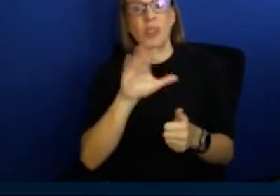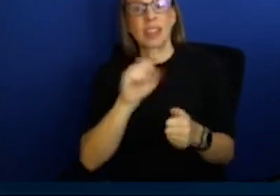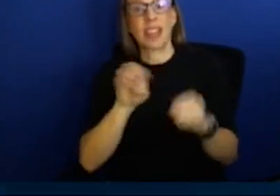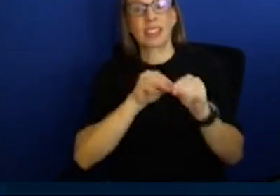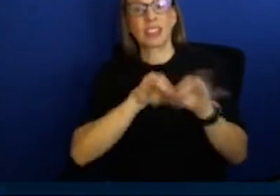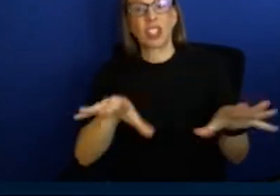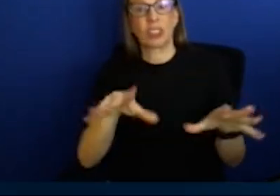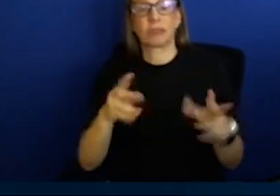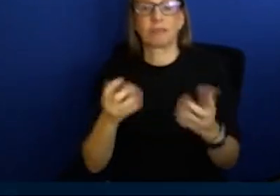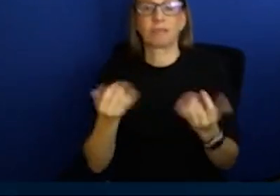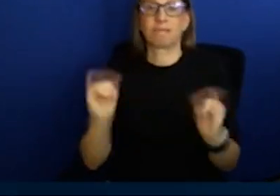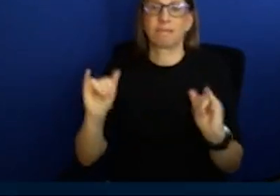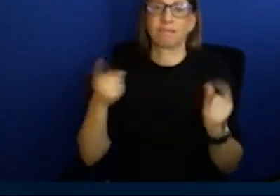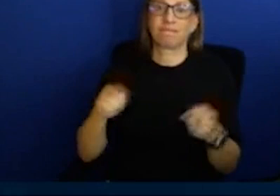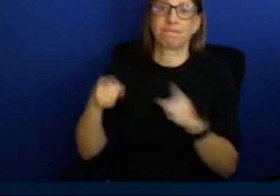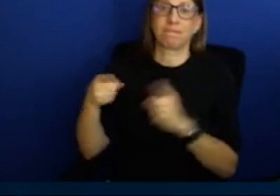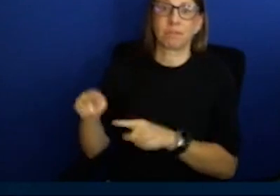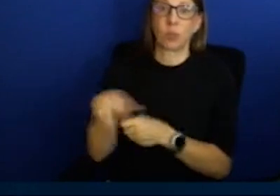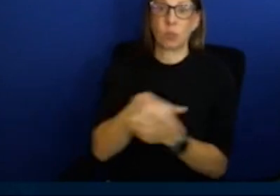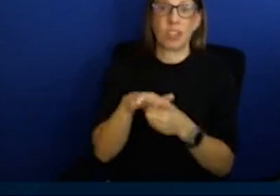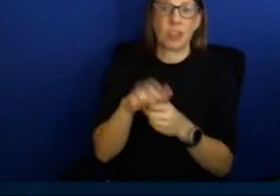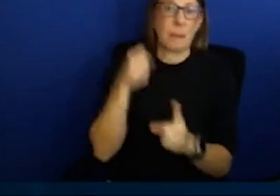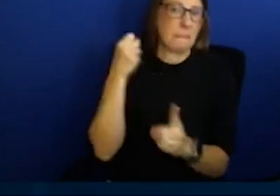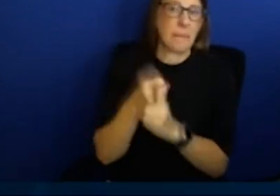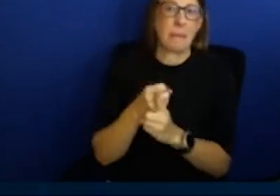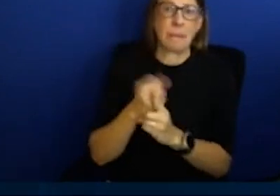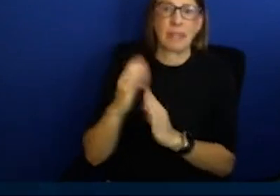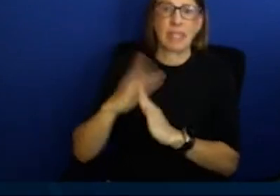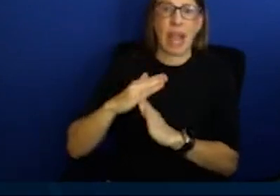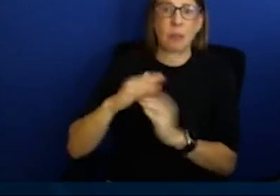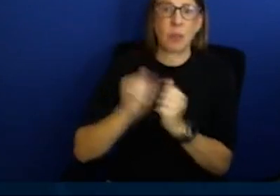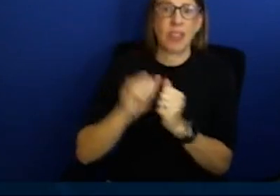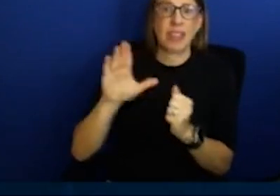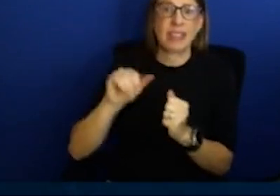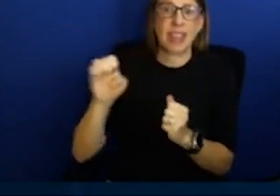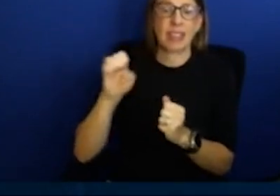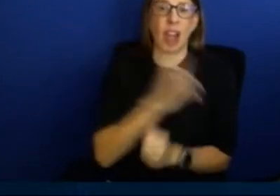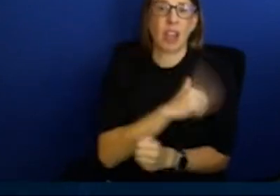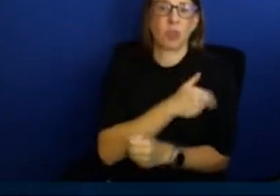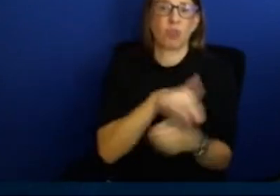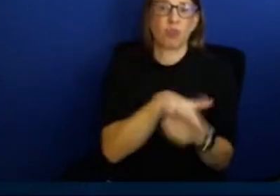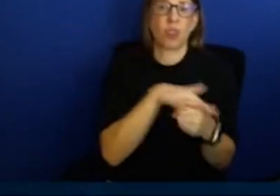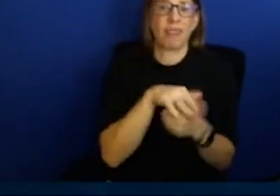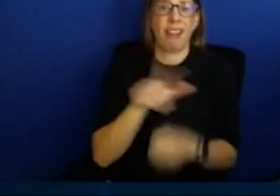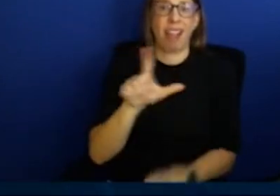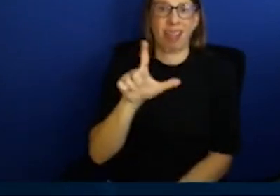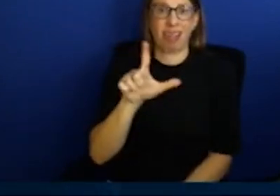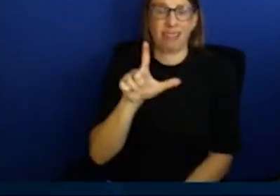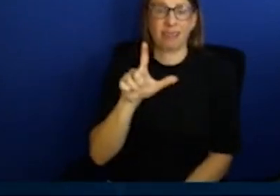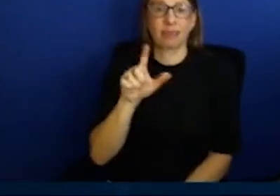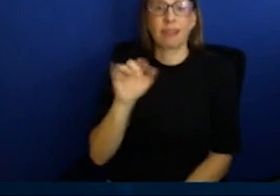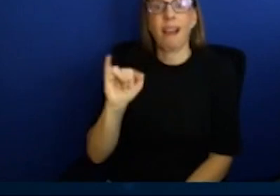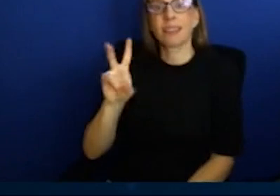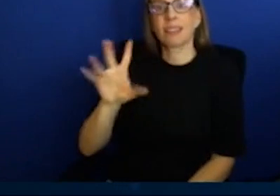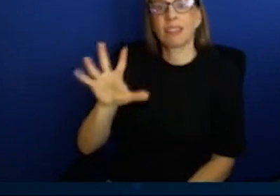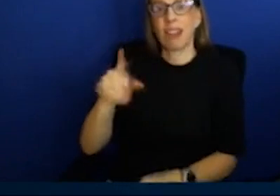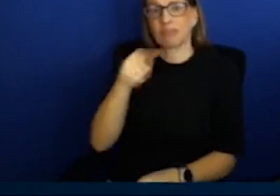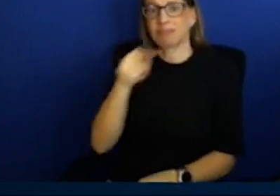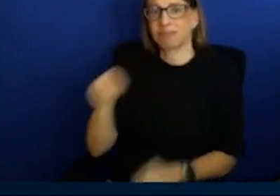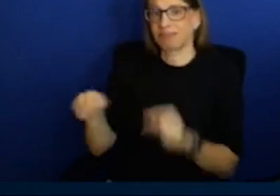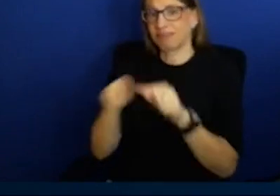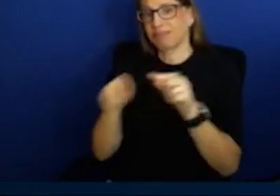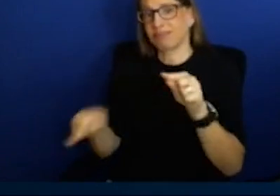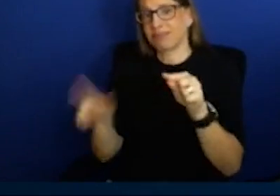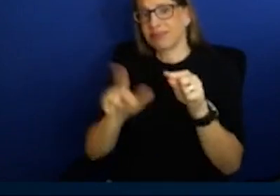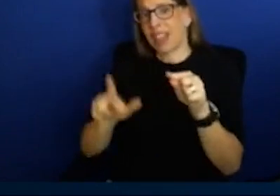that. The regions that were hit hardest with cases, that hospital region L, that region along the I-75 corridor, they have an